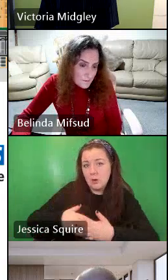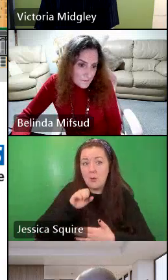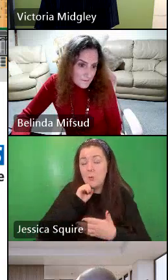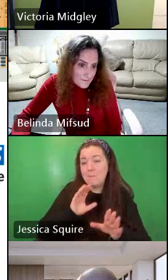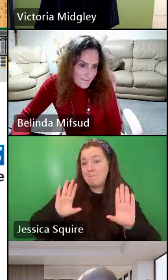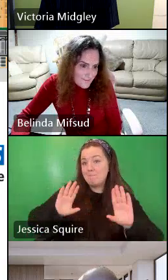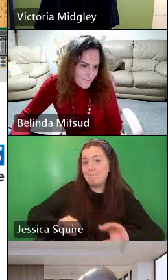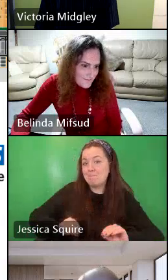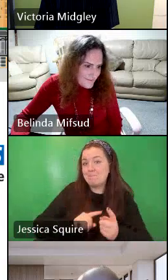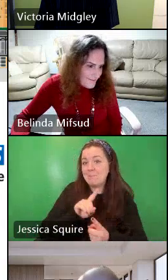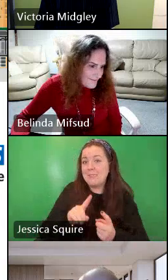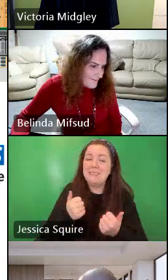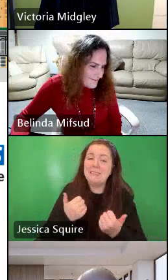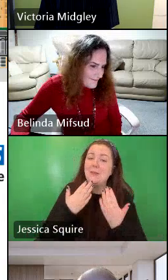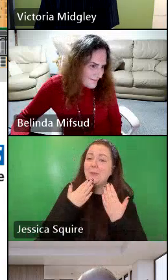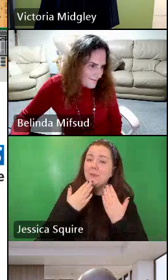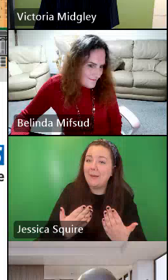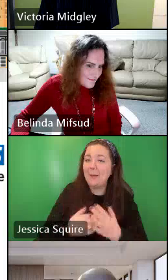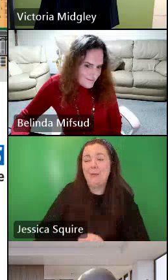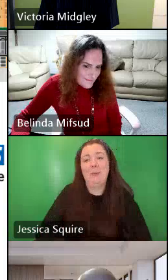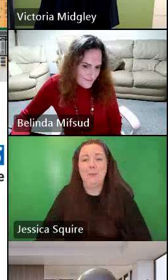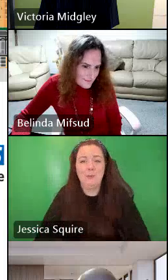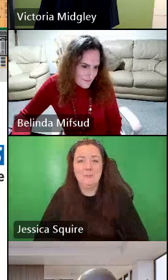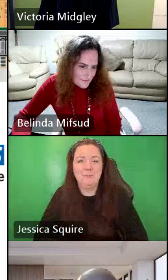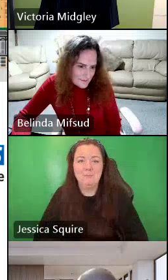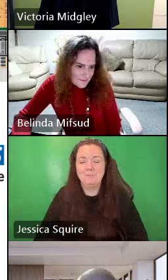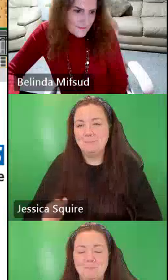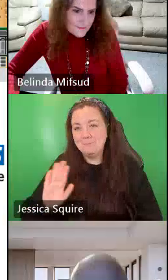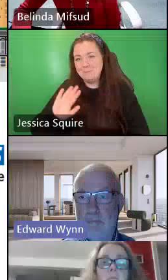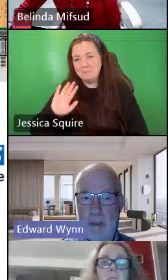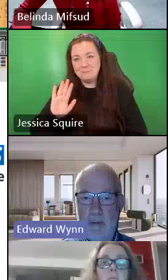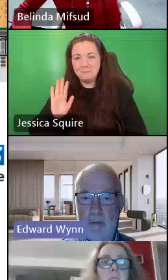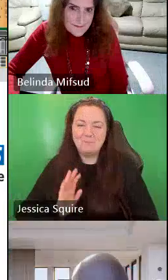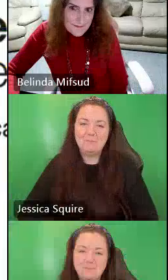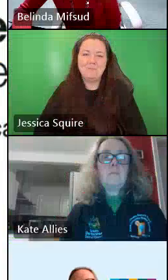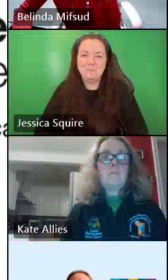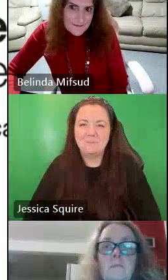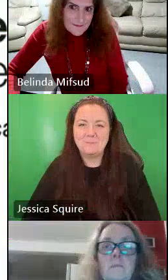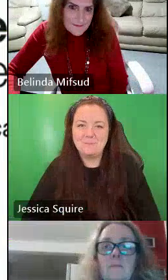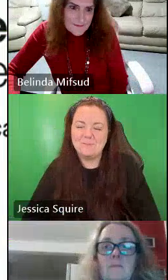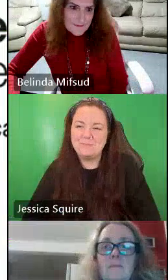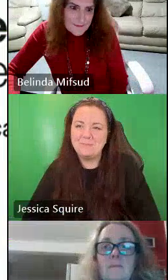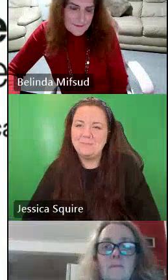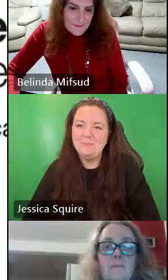there. Thank you very much. Thank you. Cheers. Good evening. Good evening. Thank you.